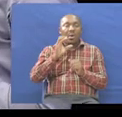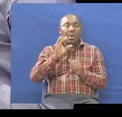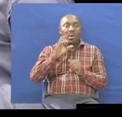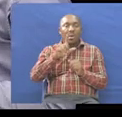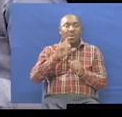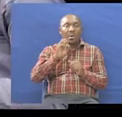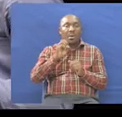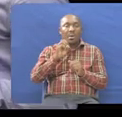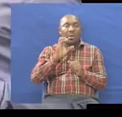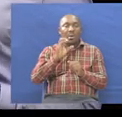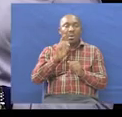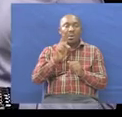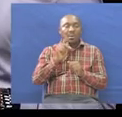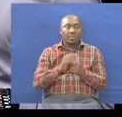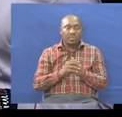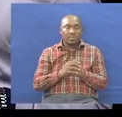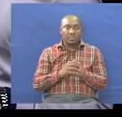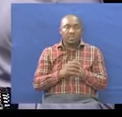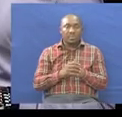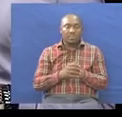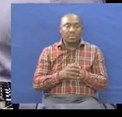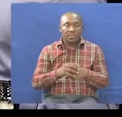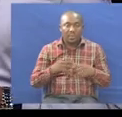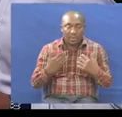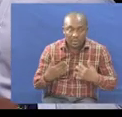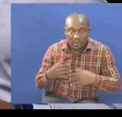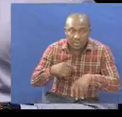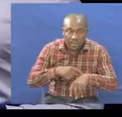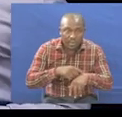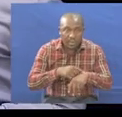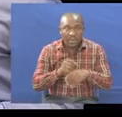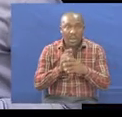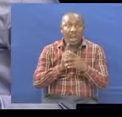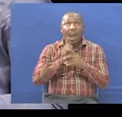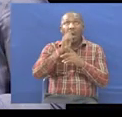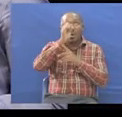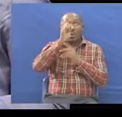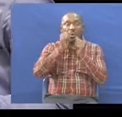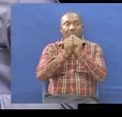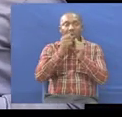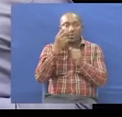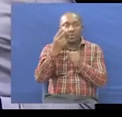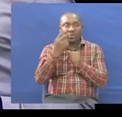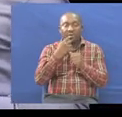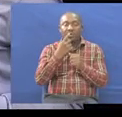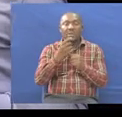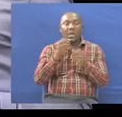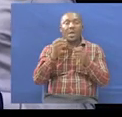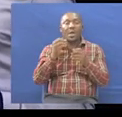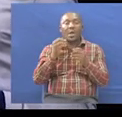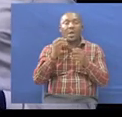o'clock. Yes, it is 10 o'clock. So when the arrow is at number 12, we call